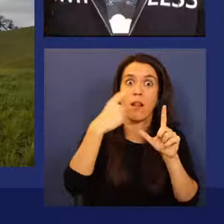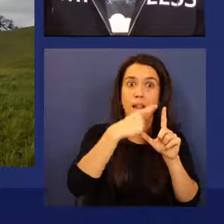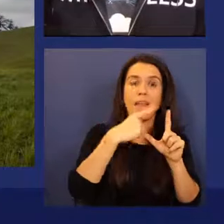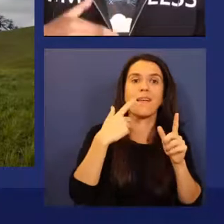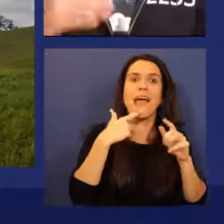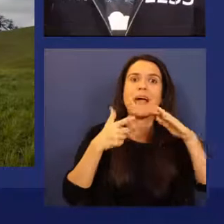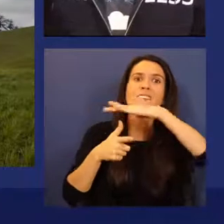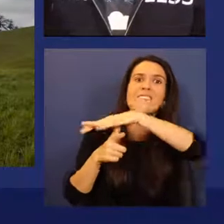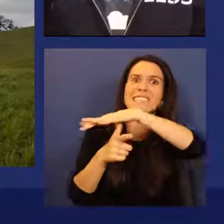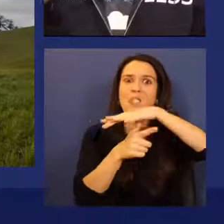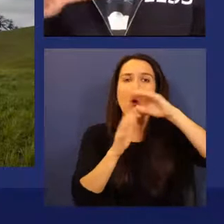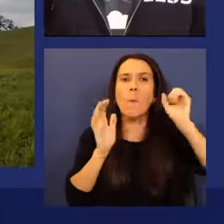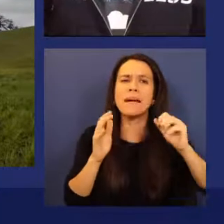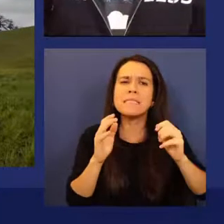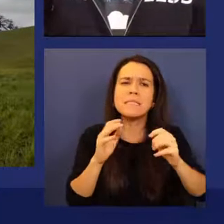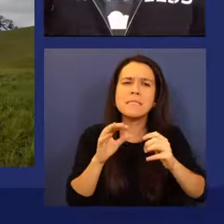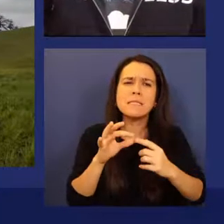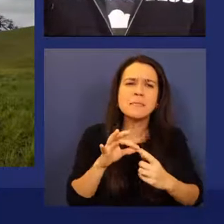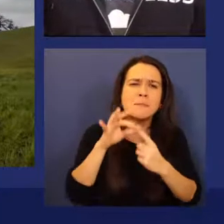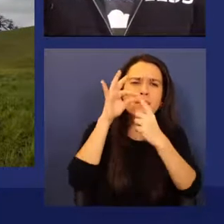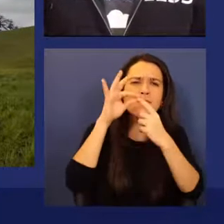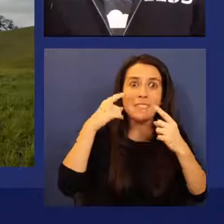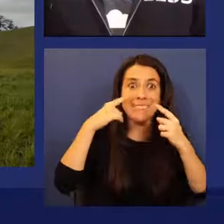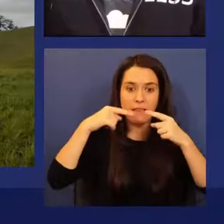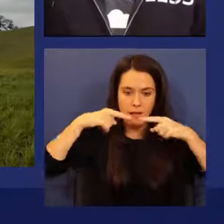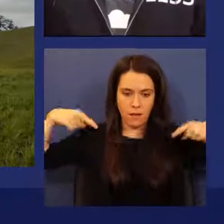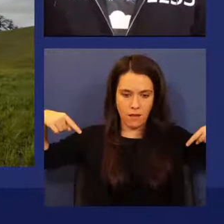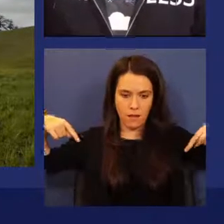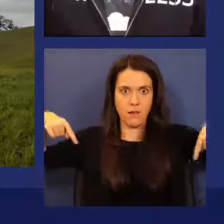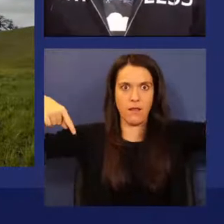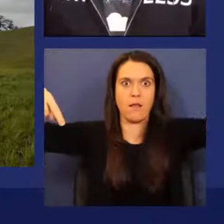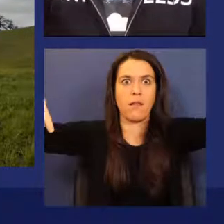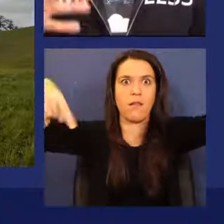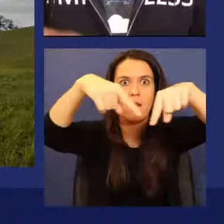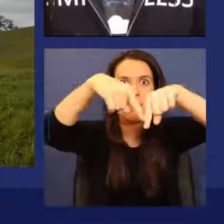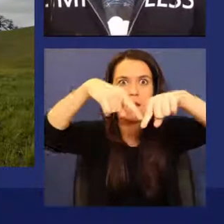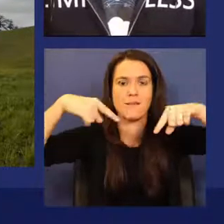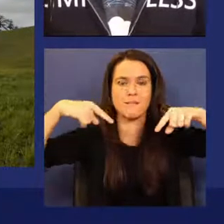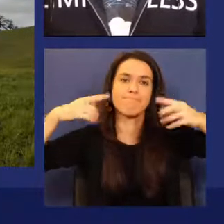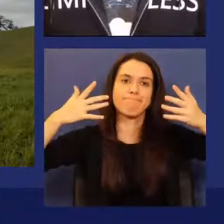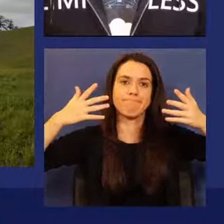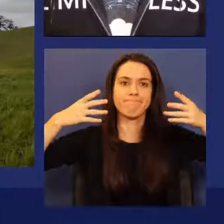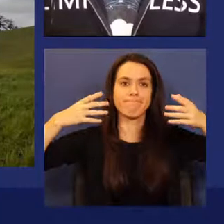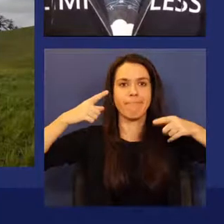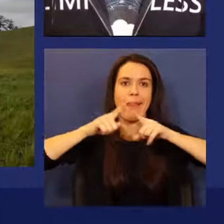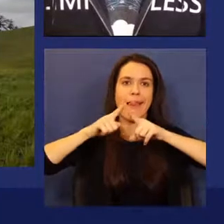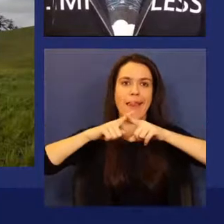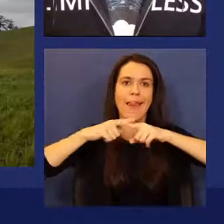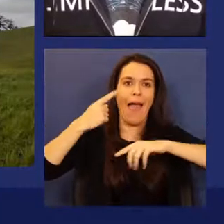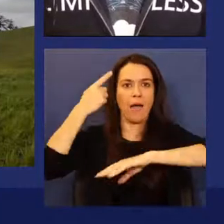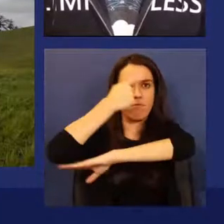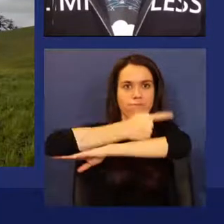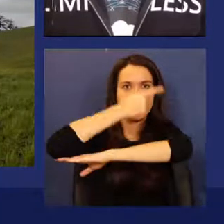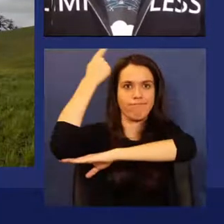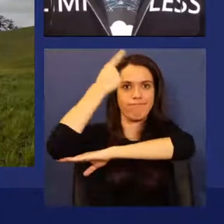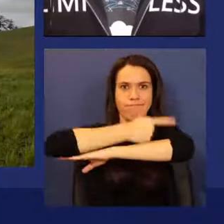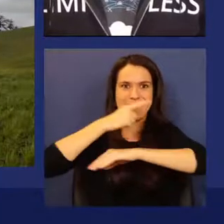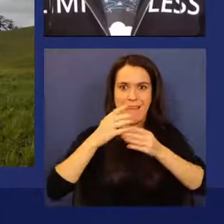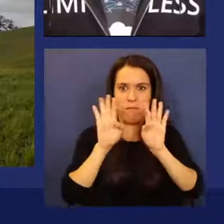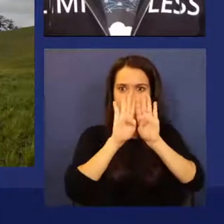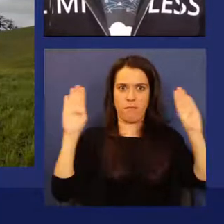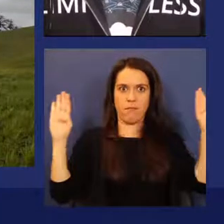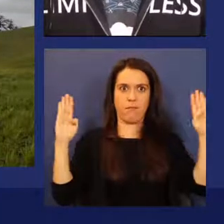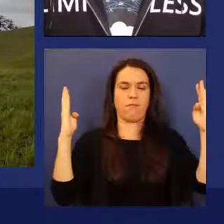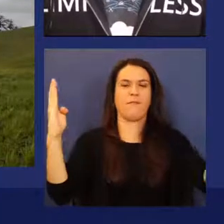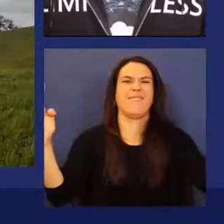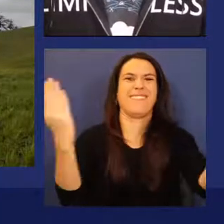has to fly within a specific band of airspace. And because of commercial airlines and what have you. And so, you know, with all these factors that are put